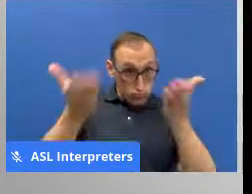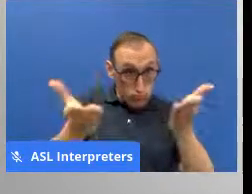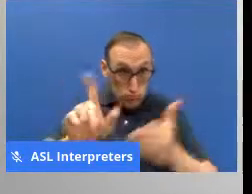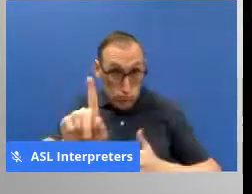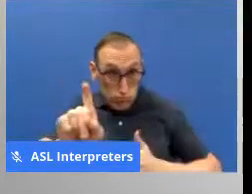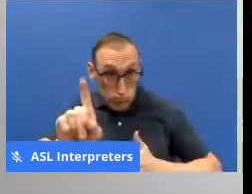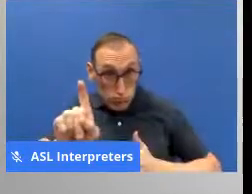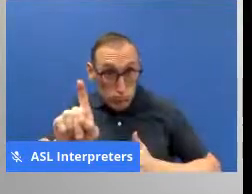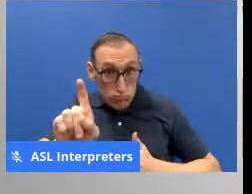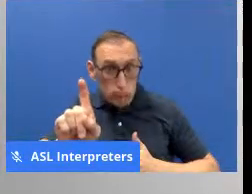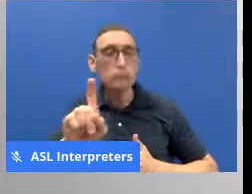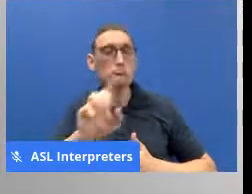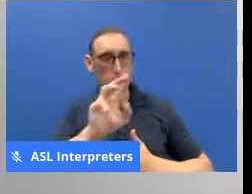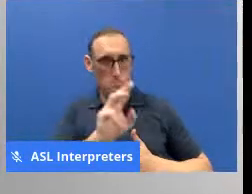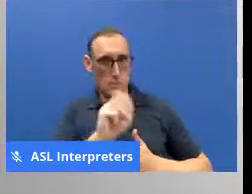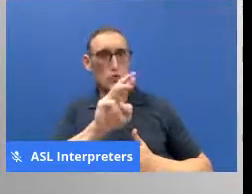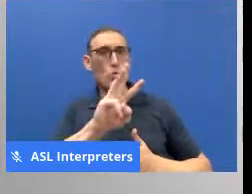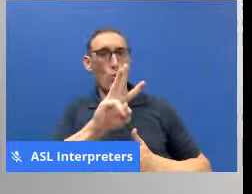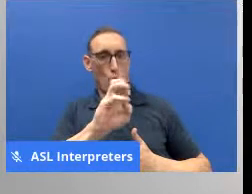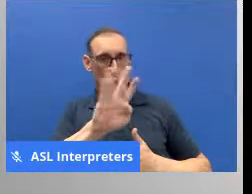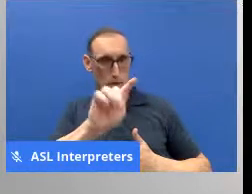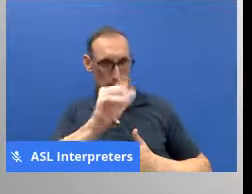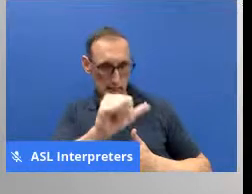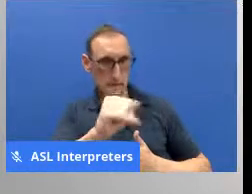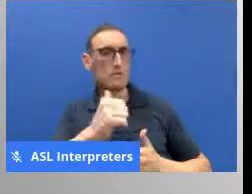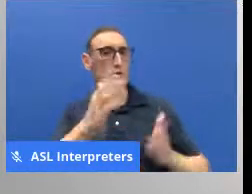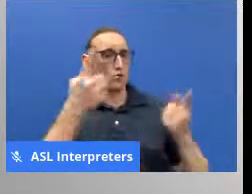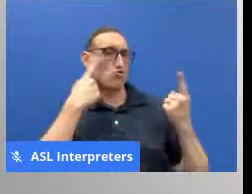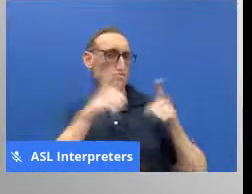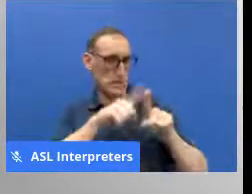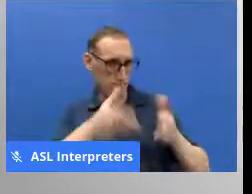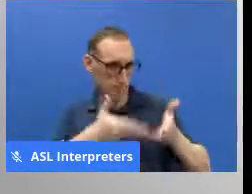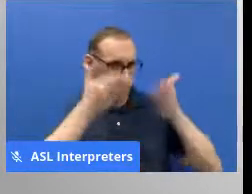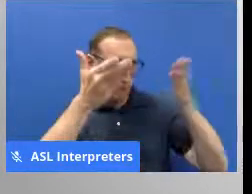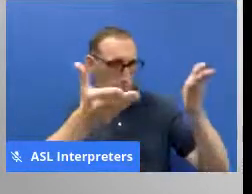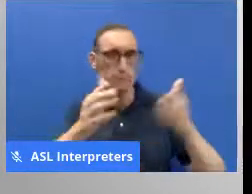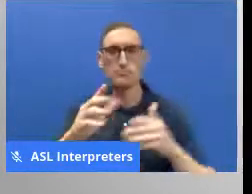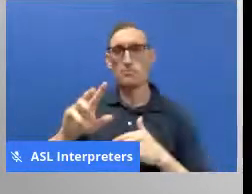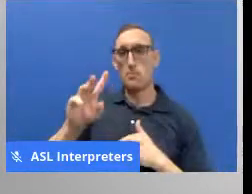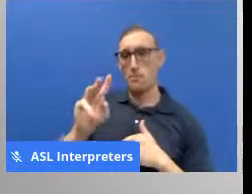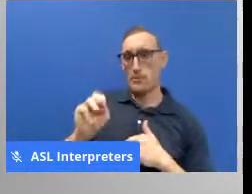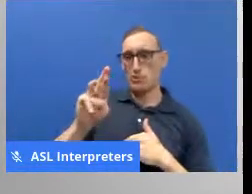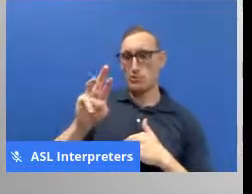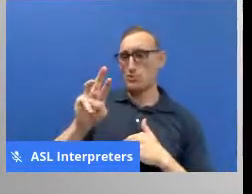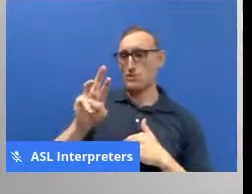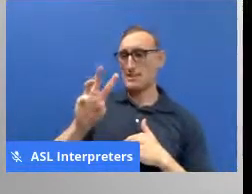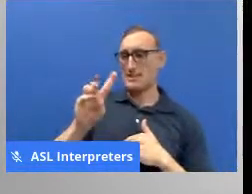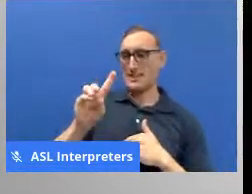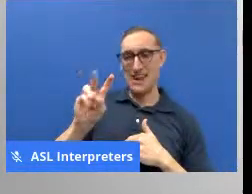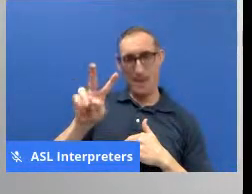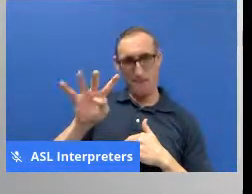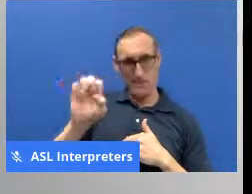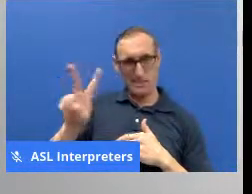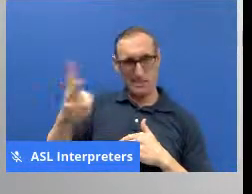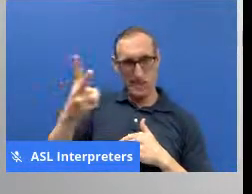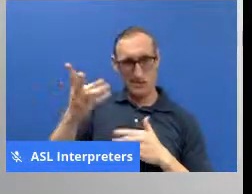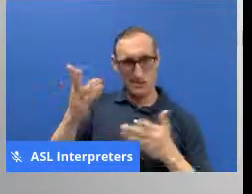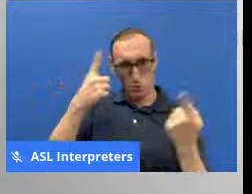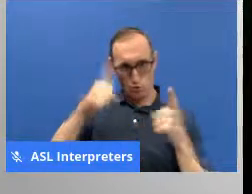I move that we go into executive session. I second. Thank you, Mr. Worthy and